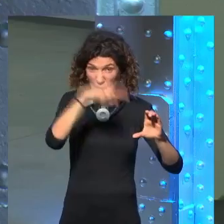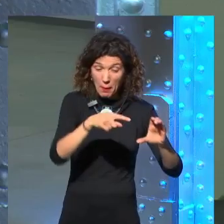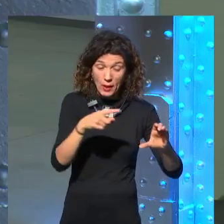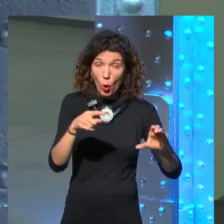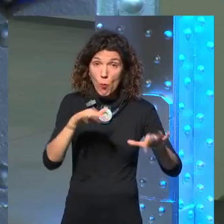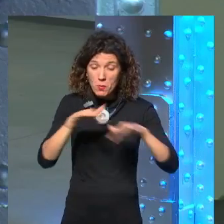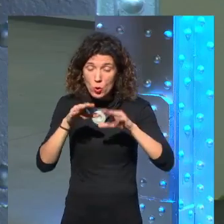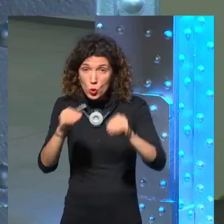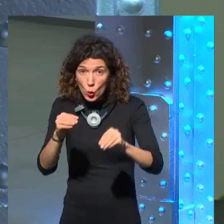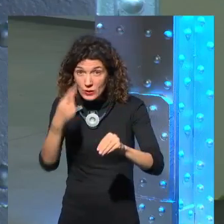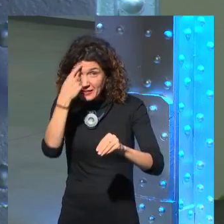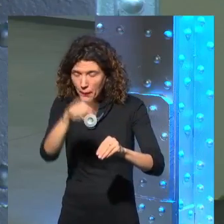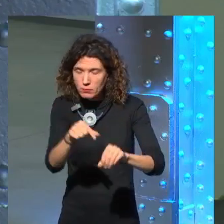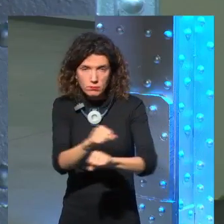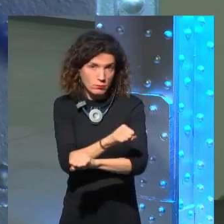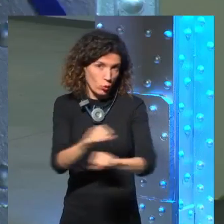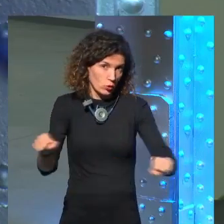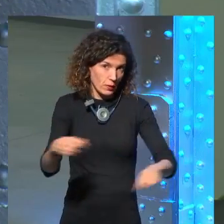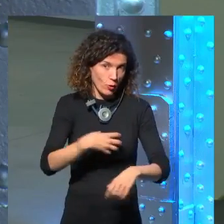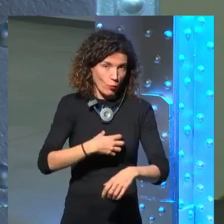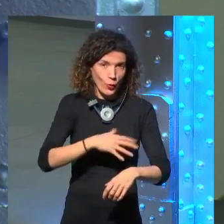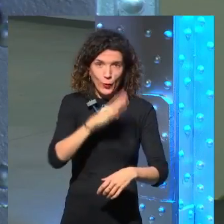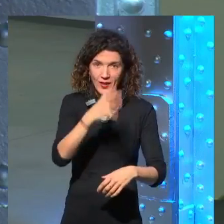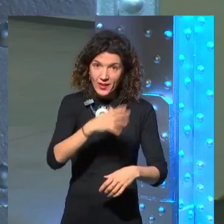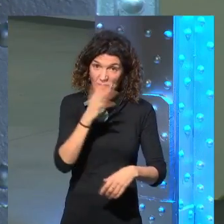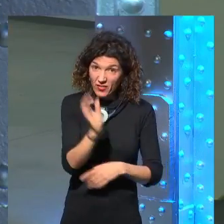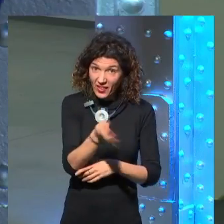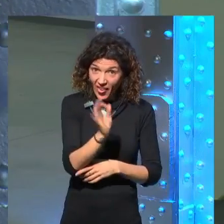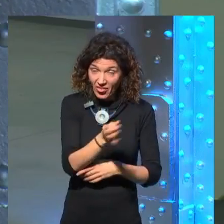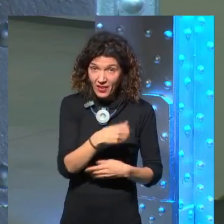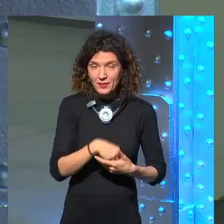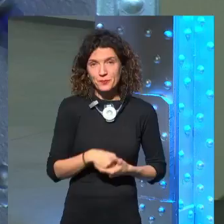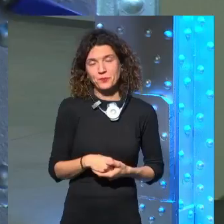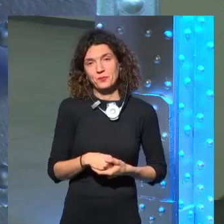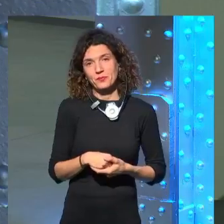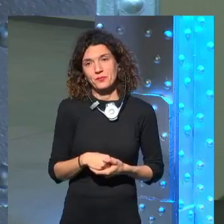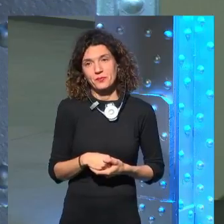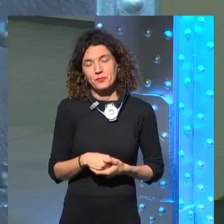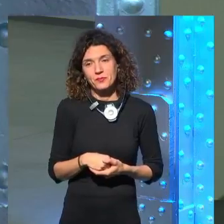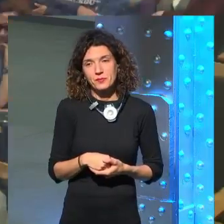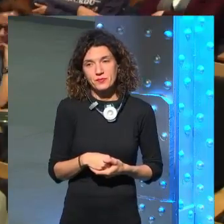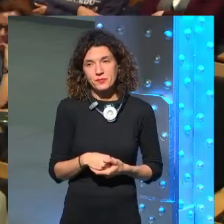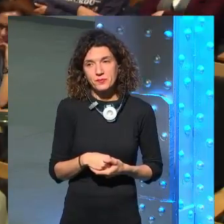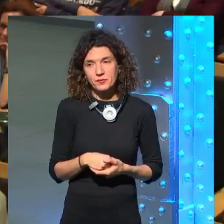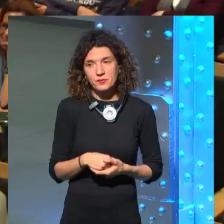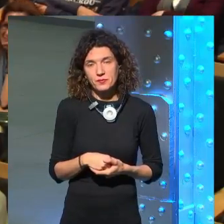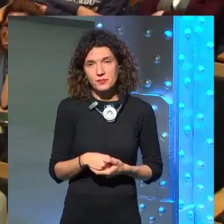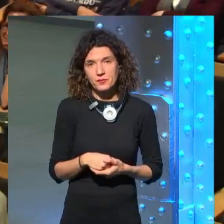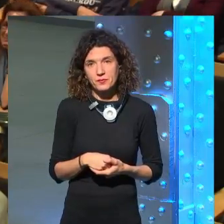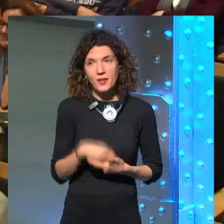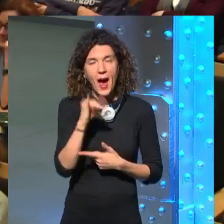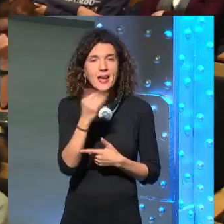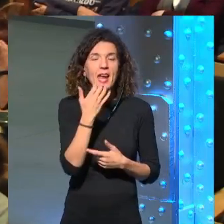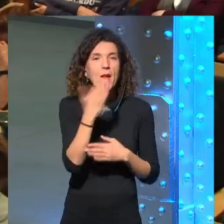got what? Whoa, that's fantastic. Wow, he's really showing off now. Yeah, he's got going. Now, I have another example